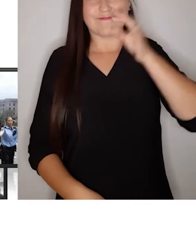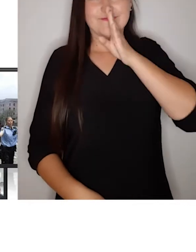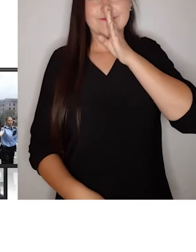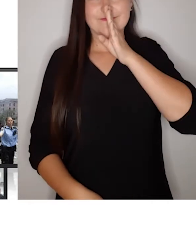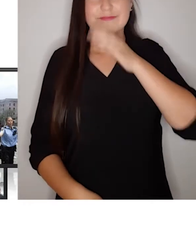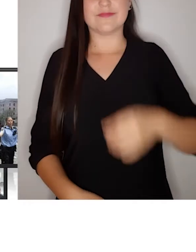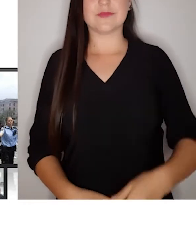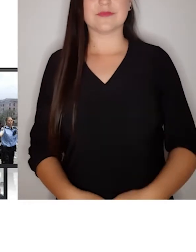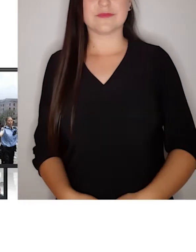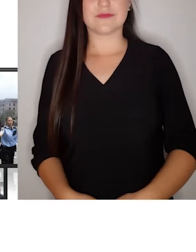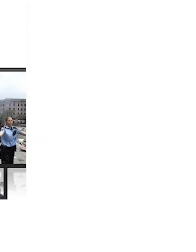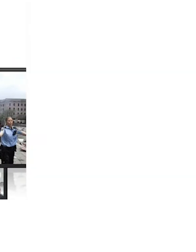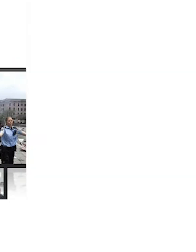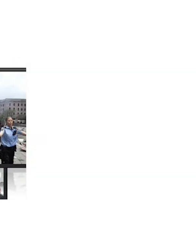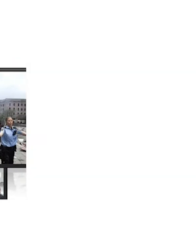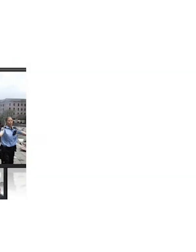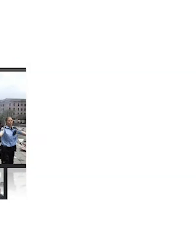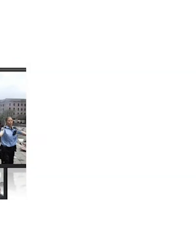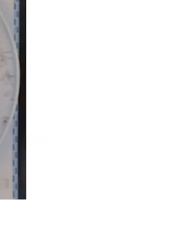silence.